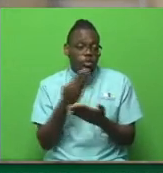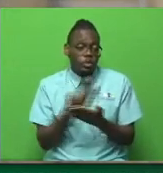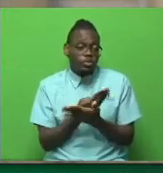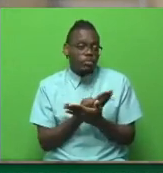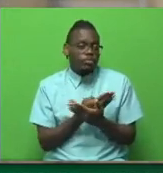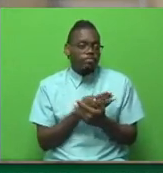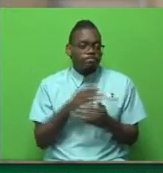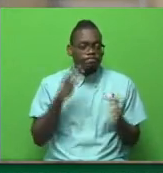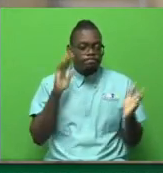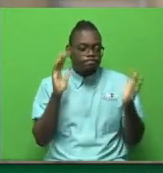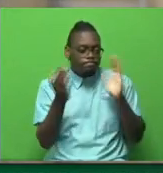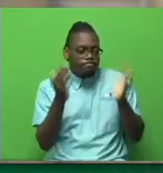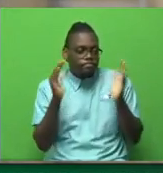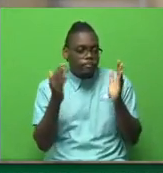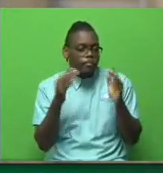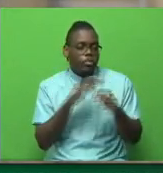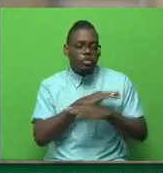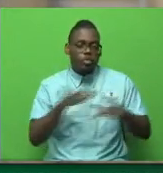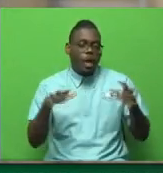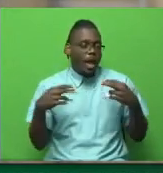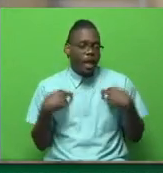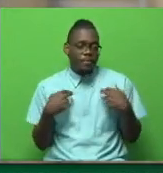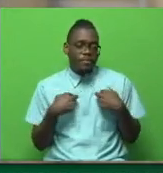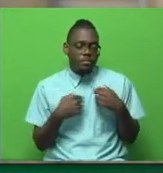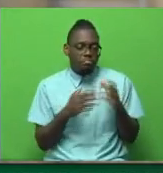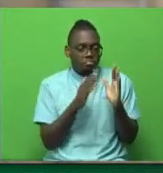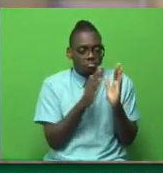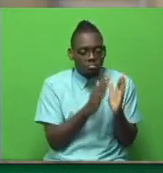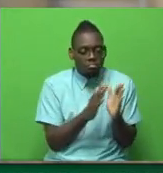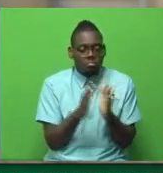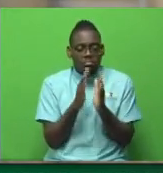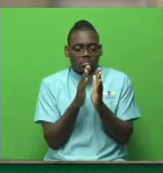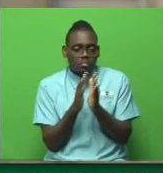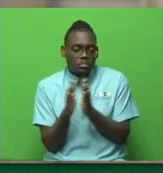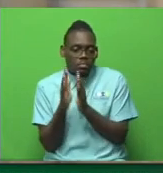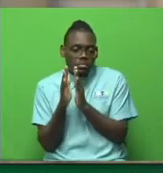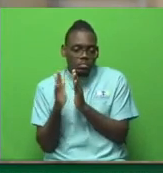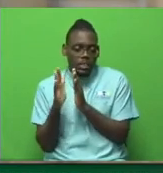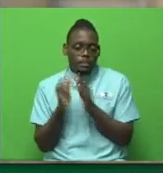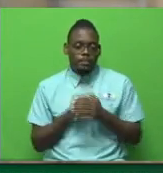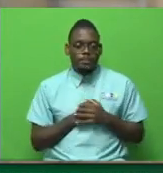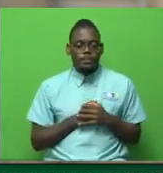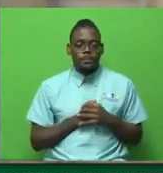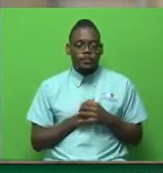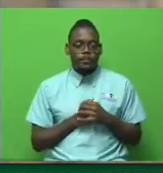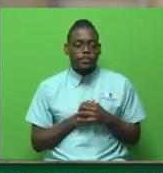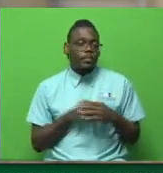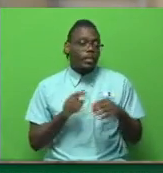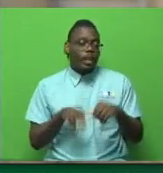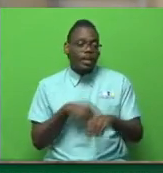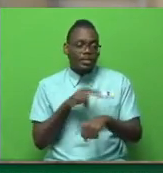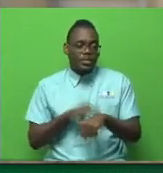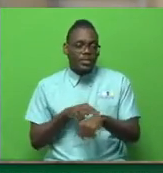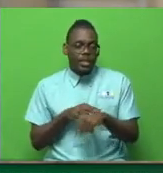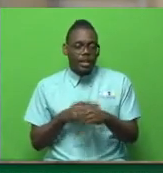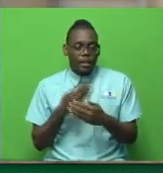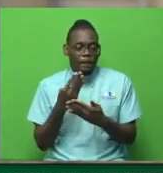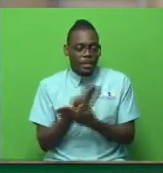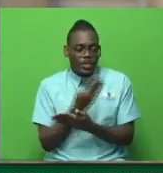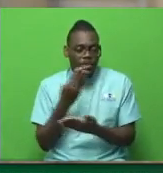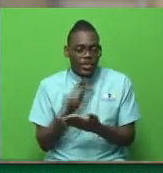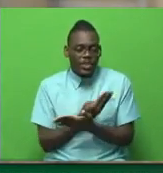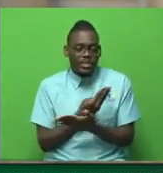plan how can that be Madam speaker Madam speaker National budgets are produced by the Ministry of Finance in conjunction